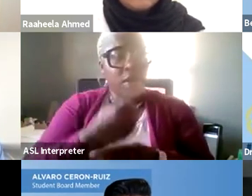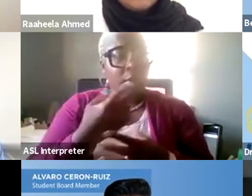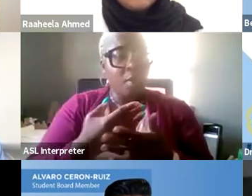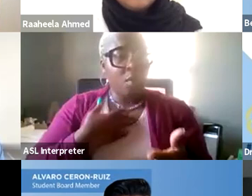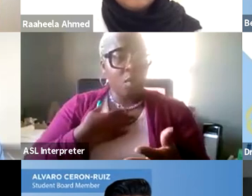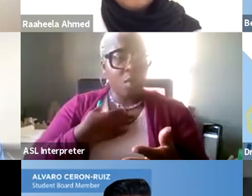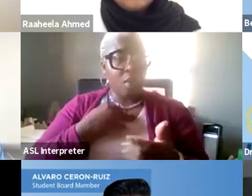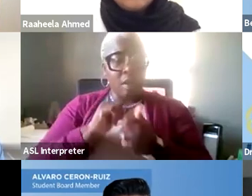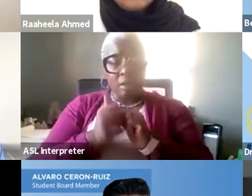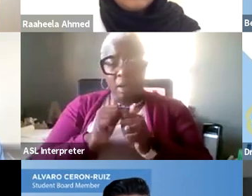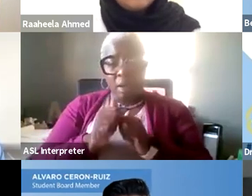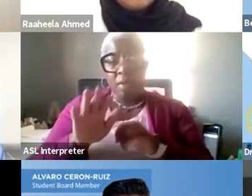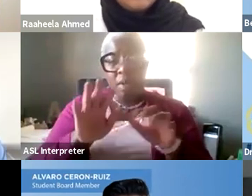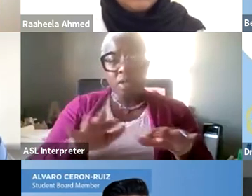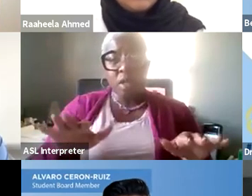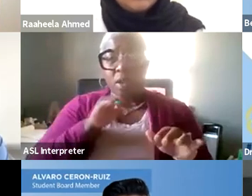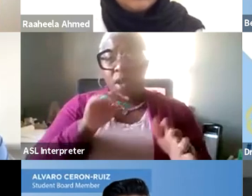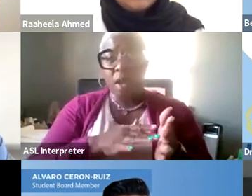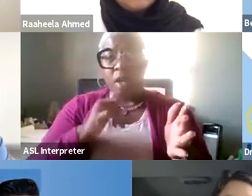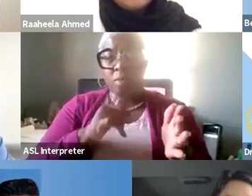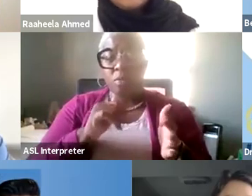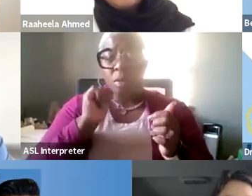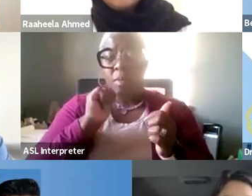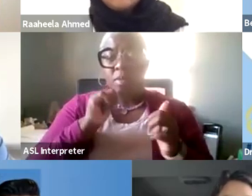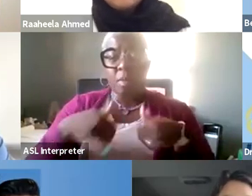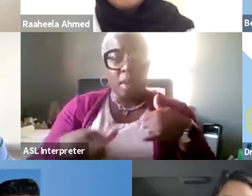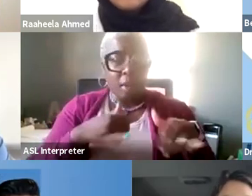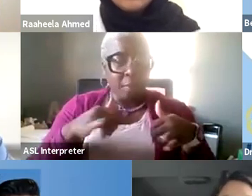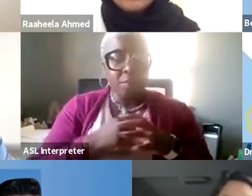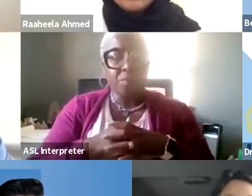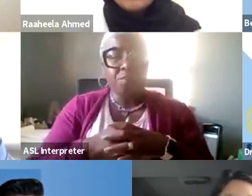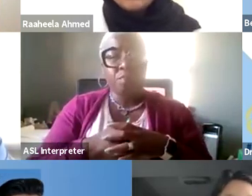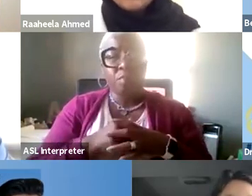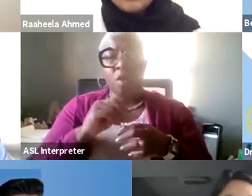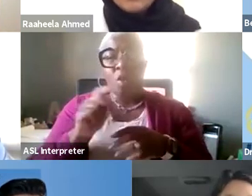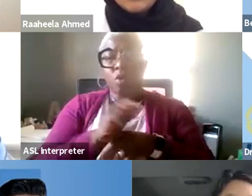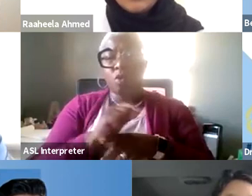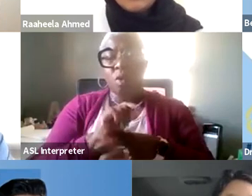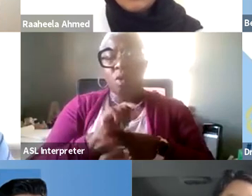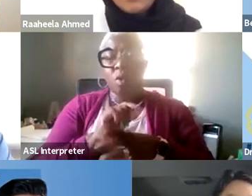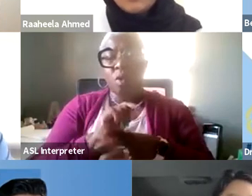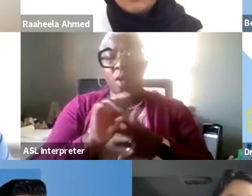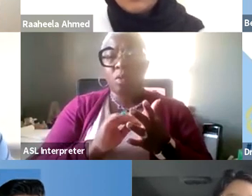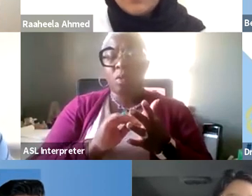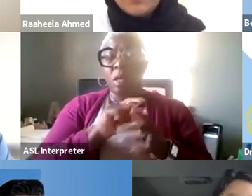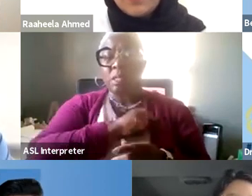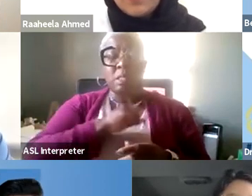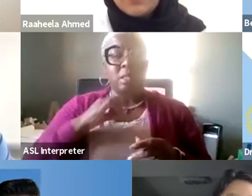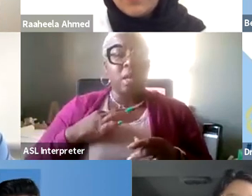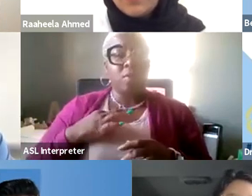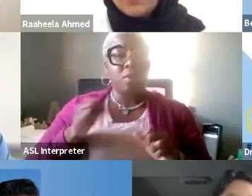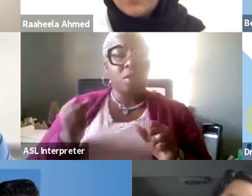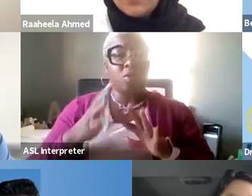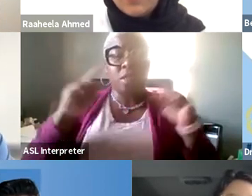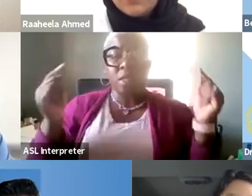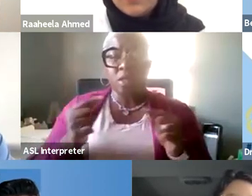game that their child was not eligible to play. There is no trained medical or athletic staff to address student